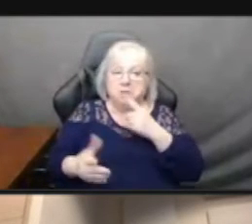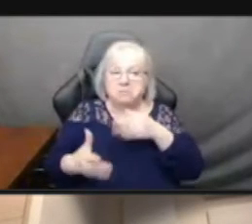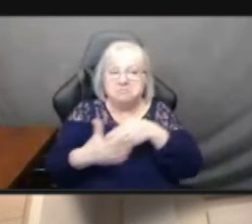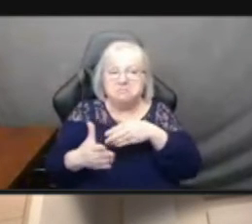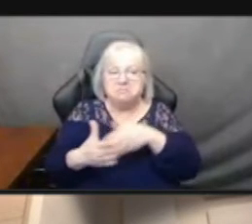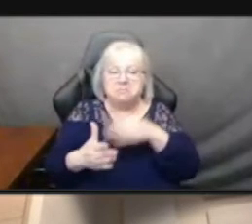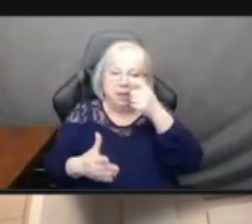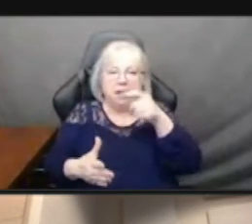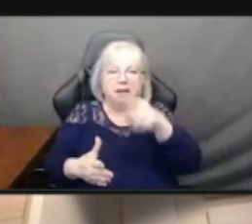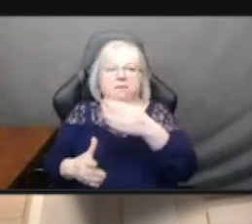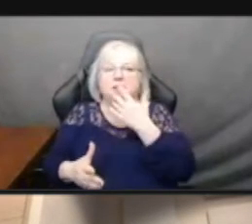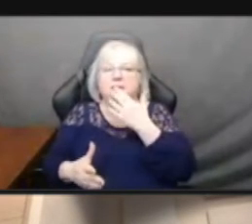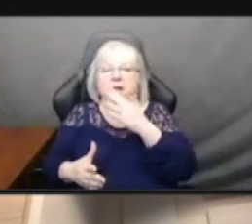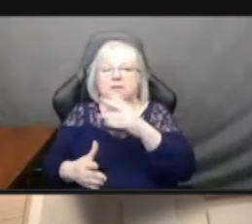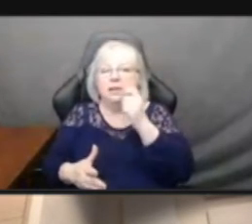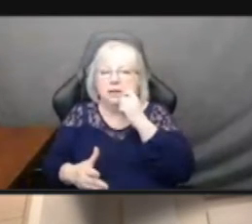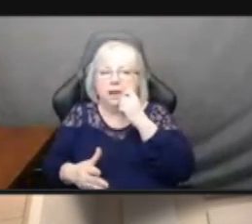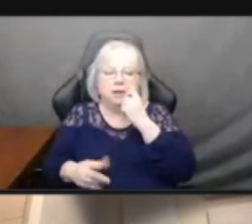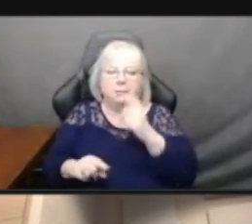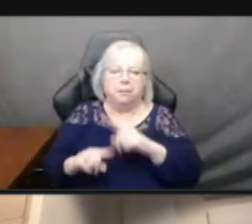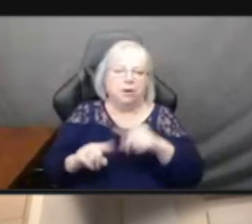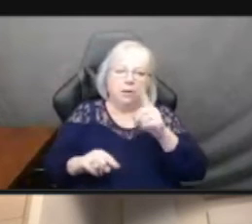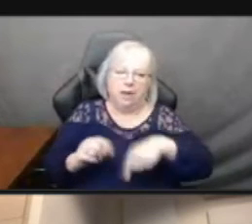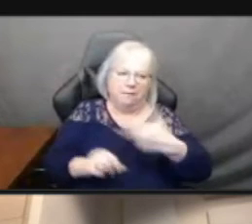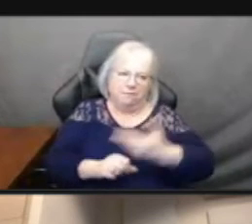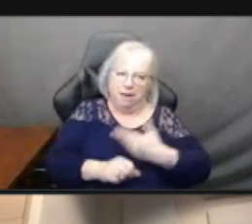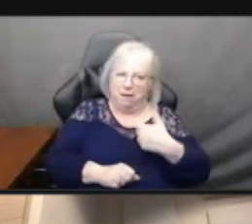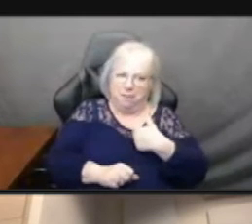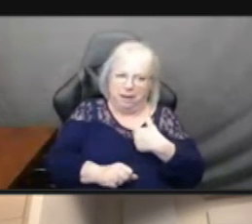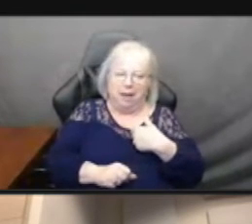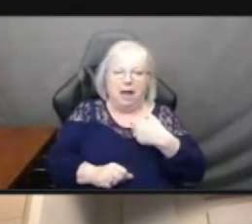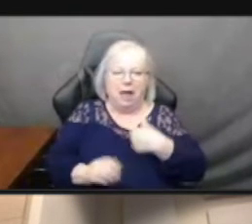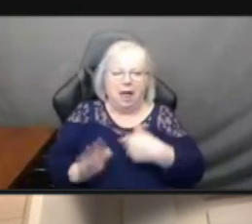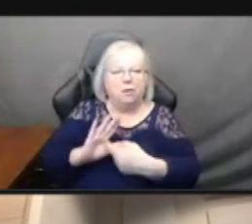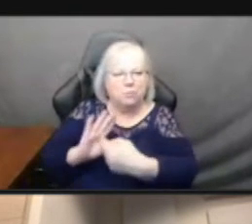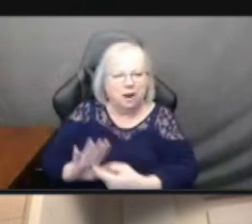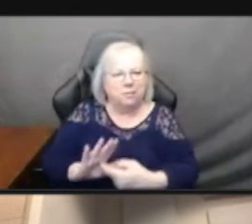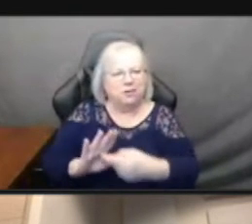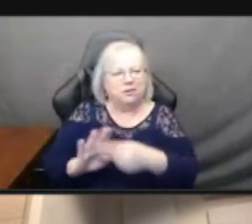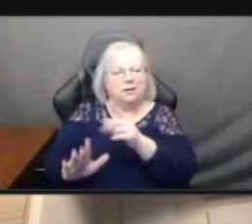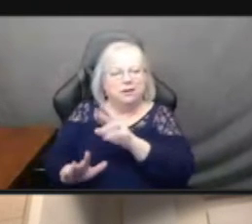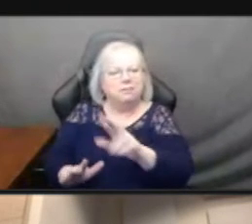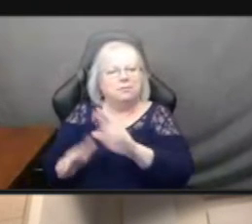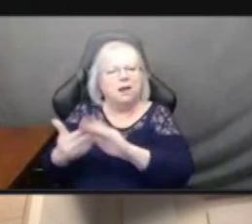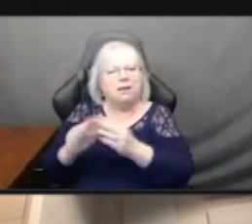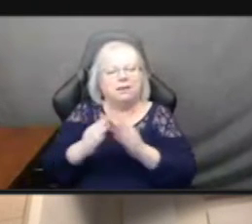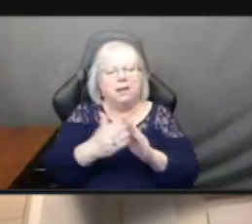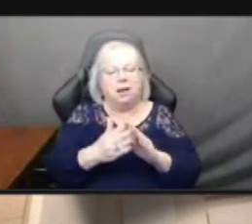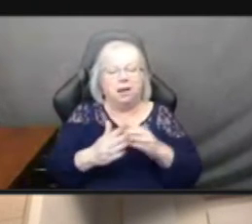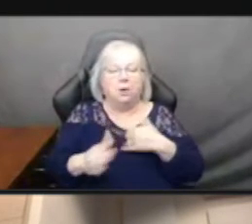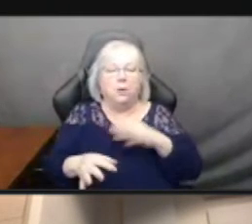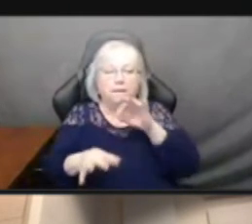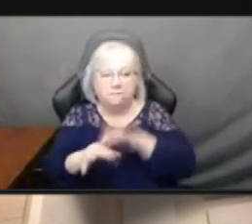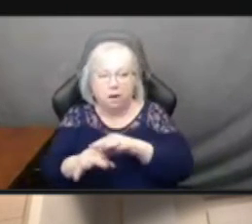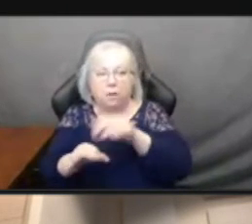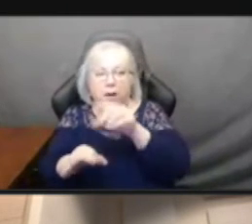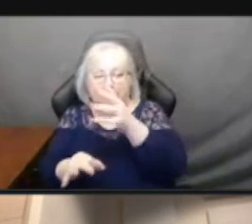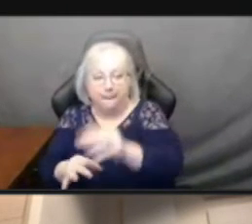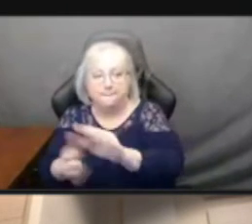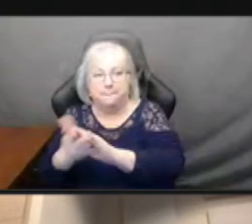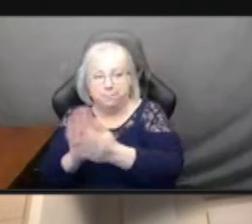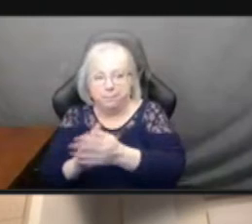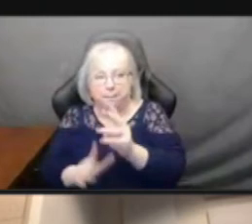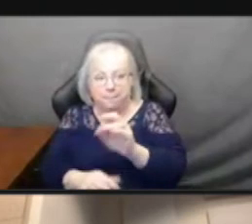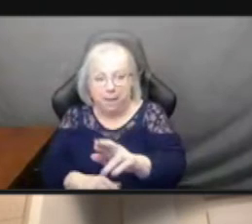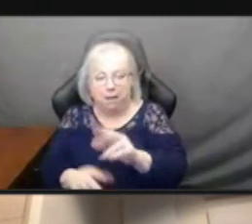me. I represent the city of Little Rock. We voted him in. He's